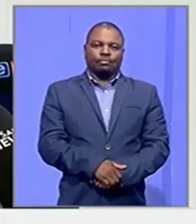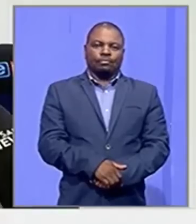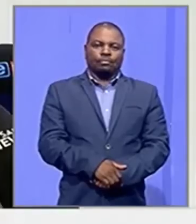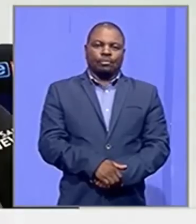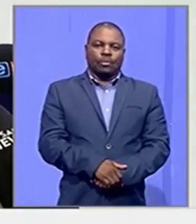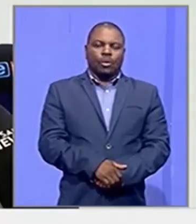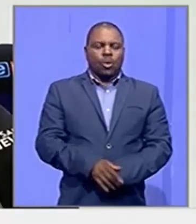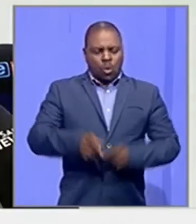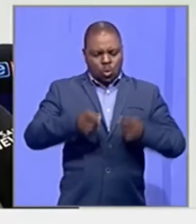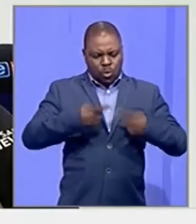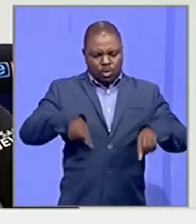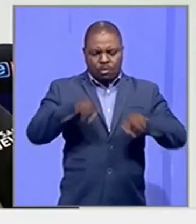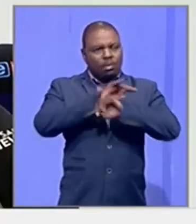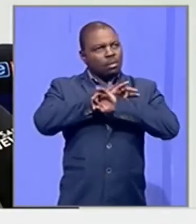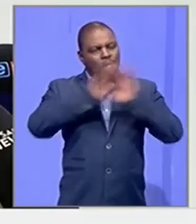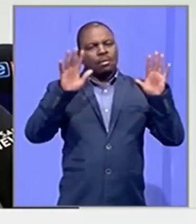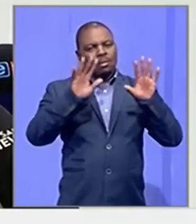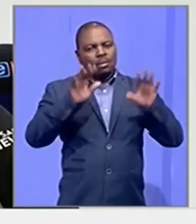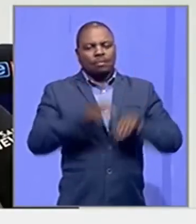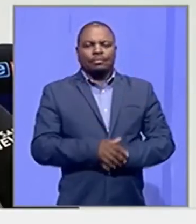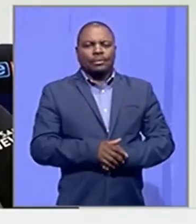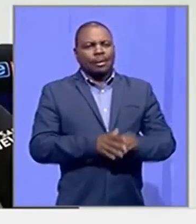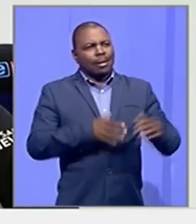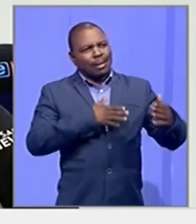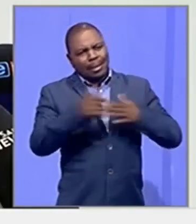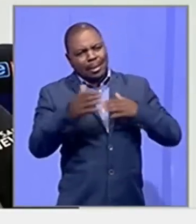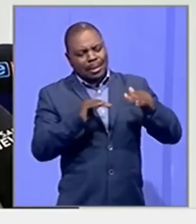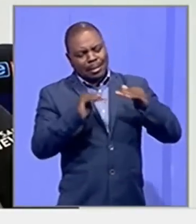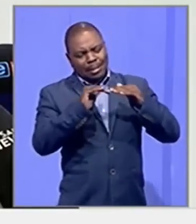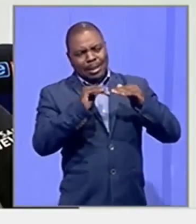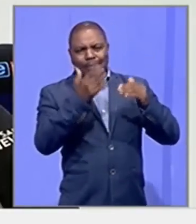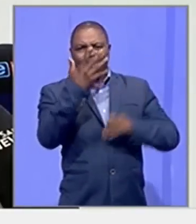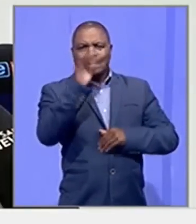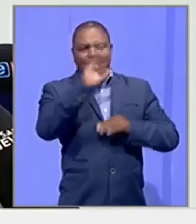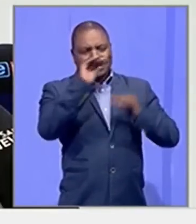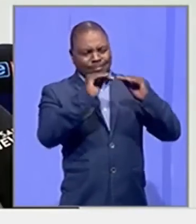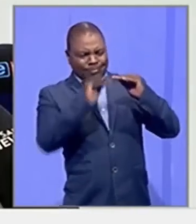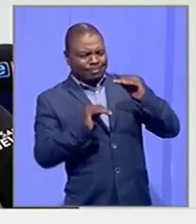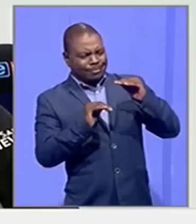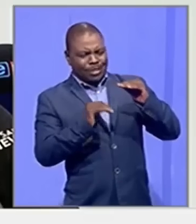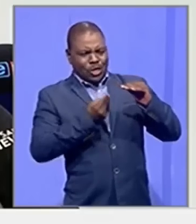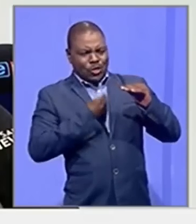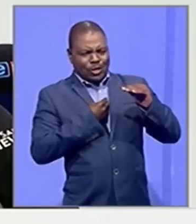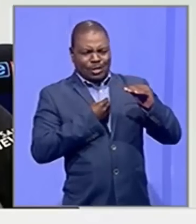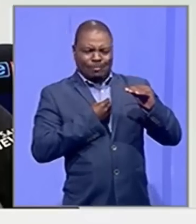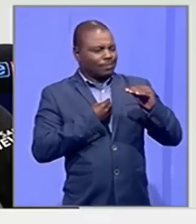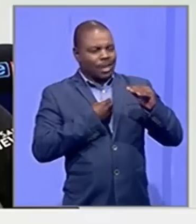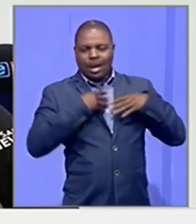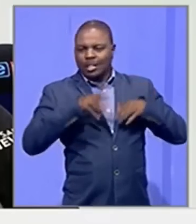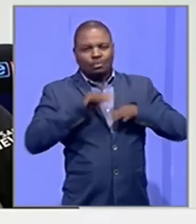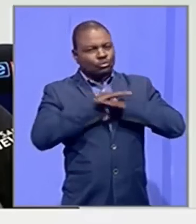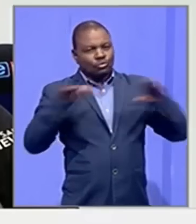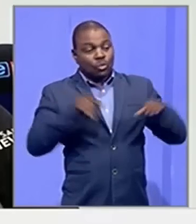We are very clear. We are not going to accept any less than 50% of young people in parliament and legislature.